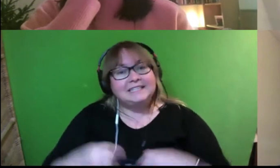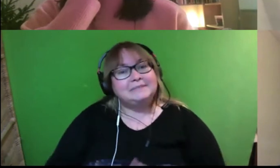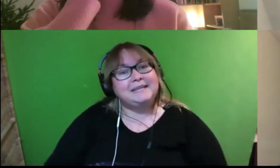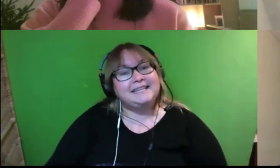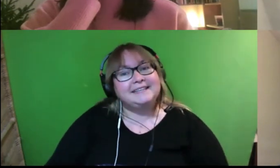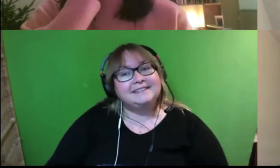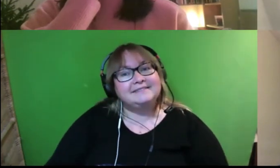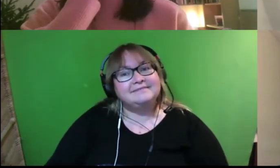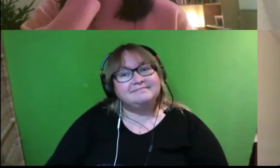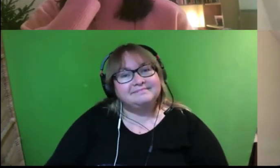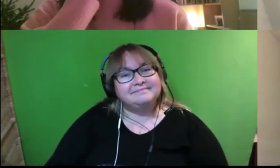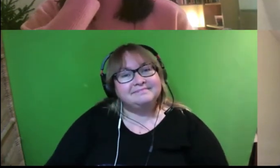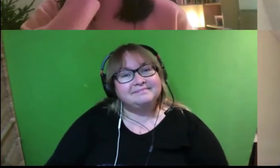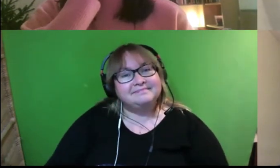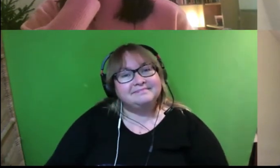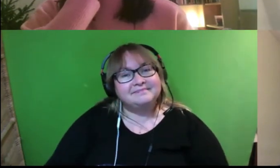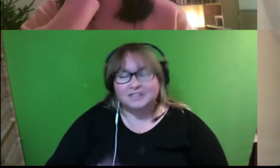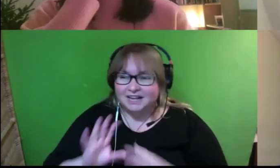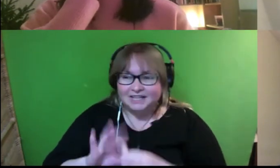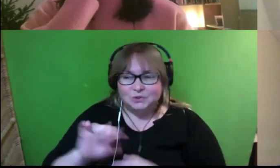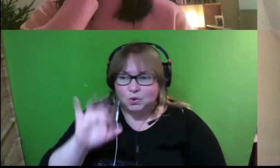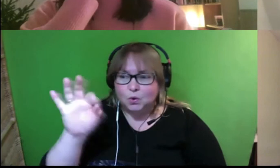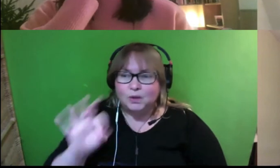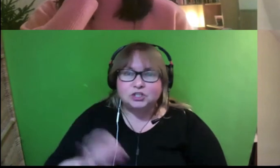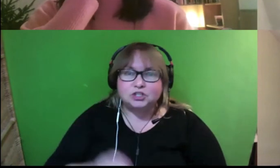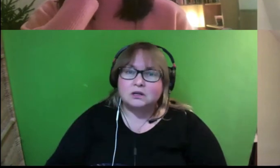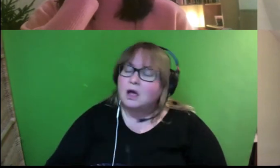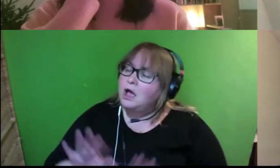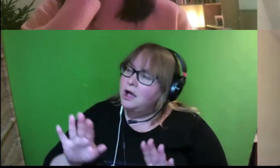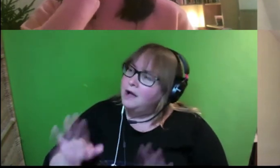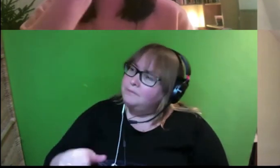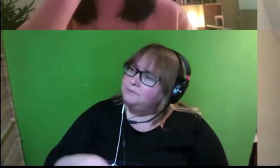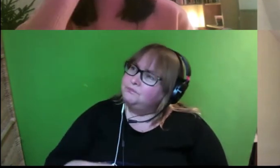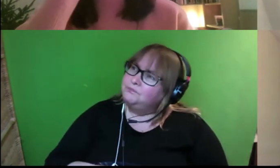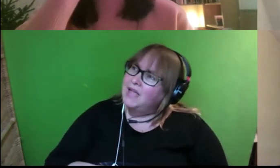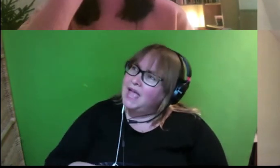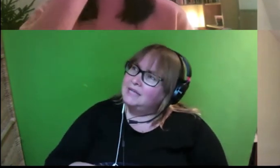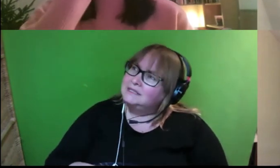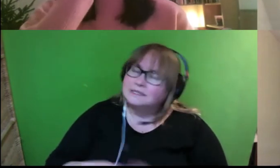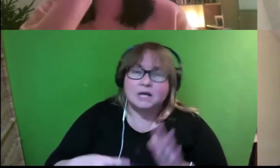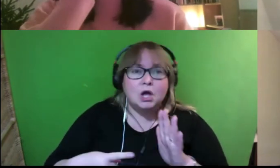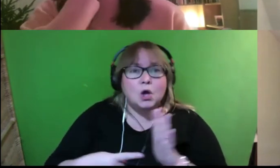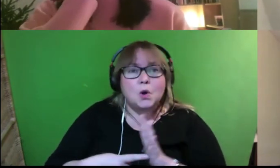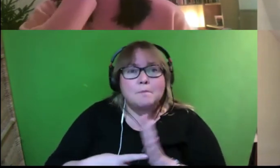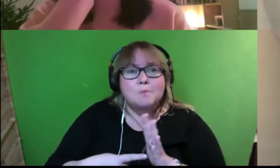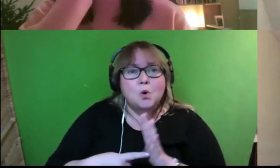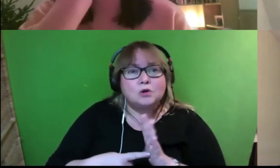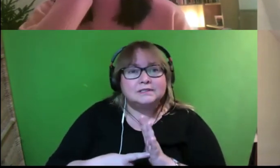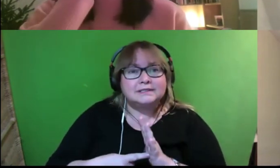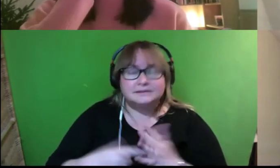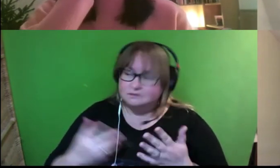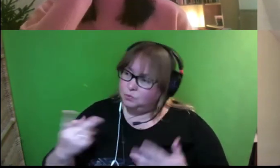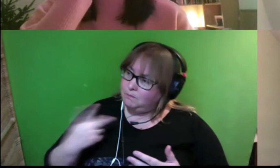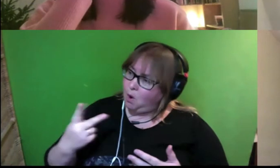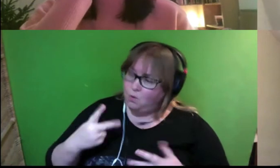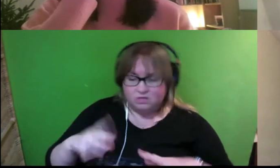the question. And it just reminds me again, it's like, yes, I think the importance of this work that we're embarking on, and